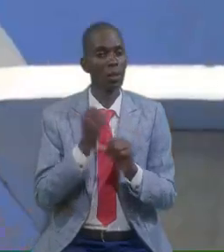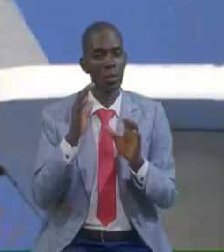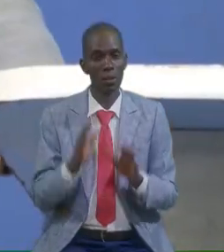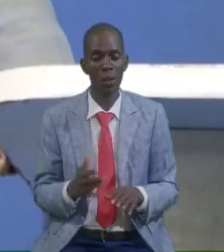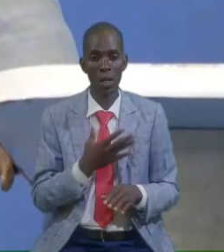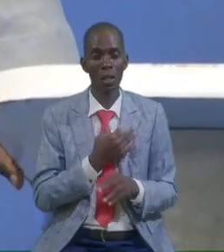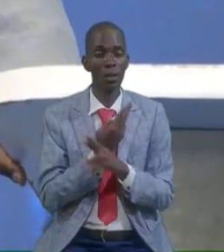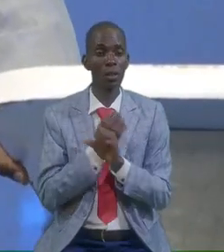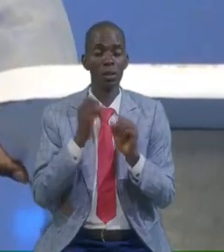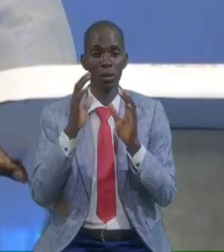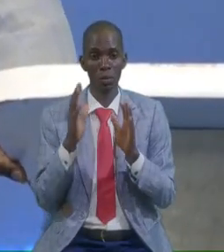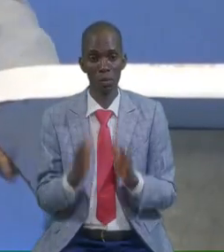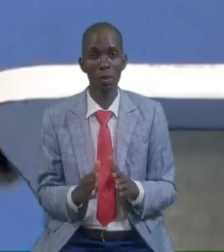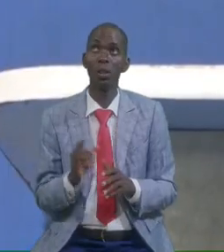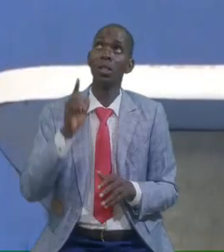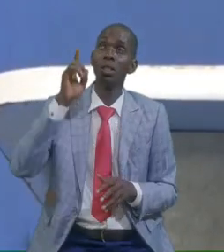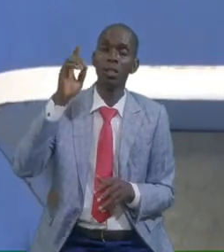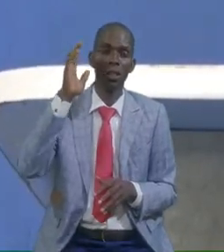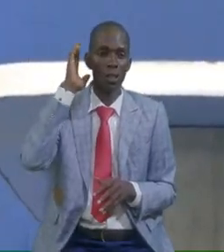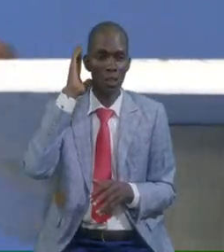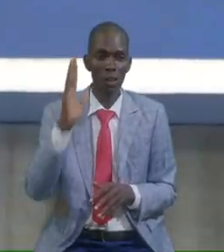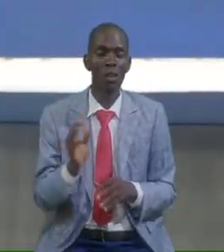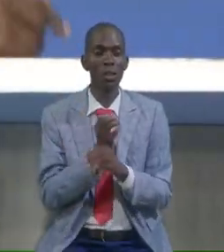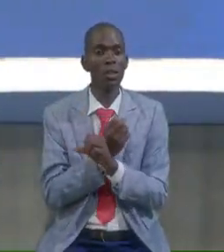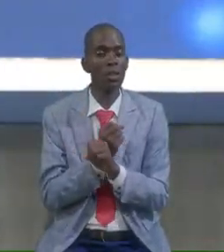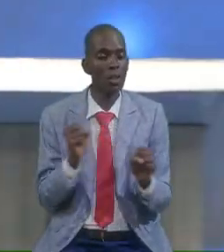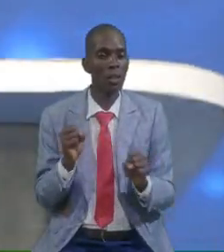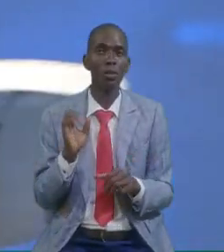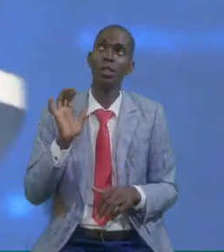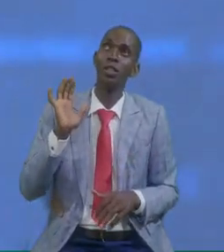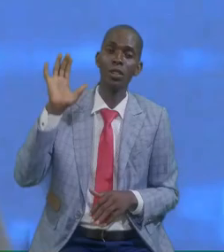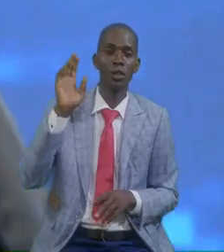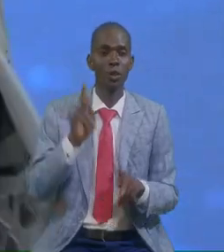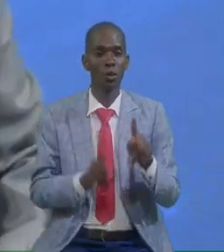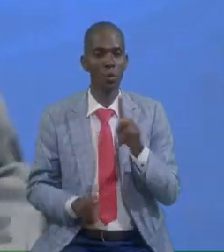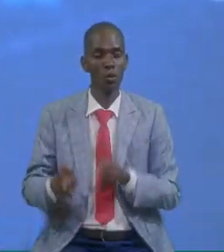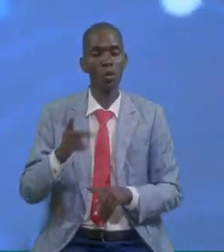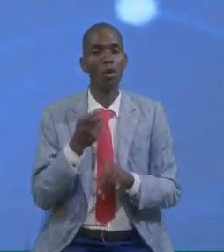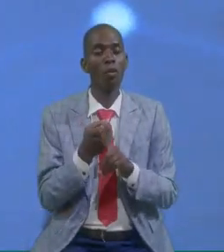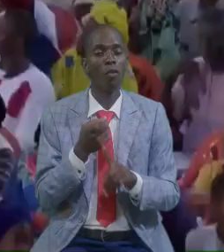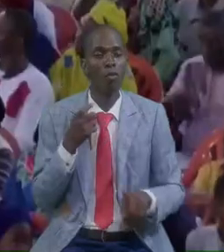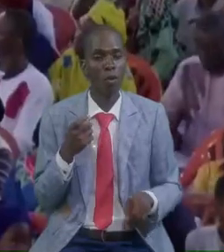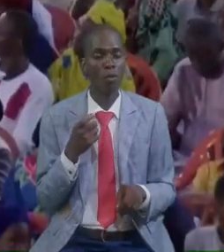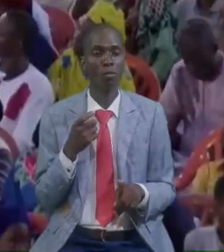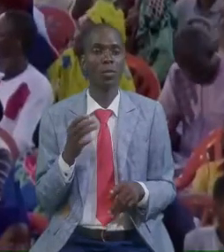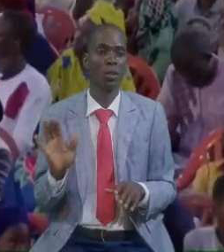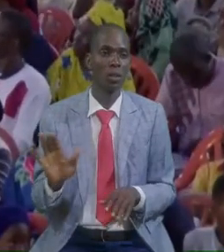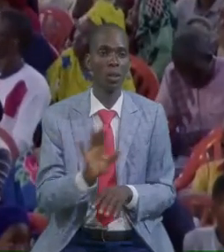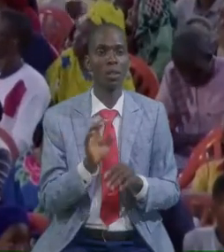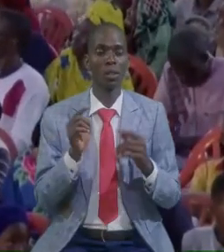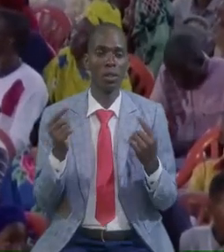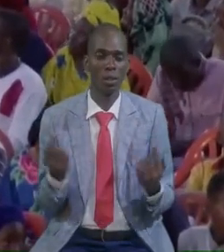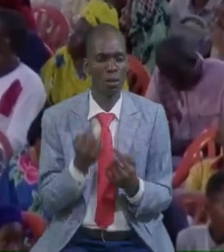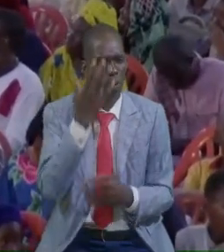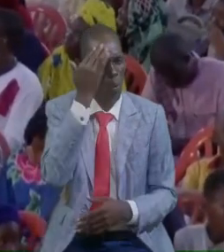Redeemer, he shall save his people from their sins.